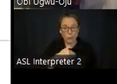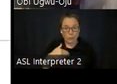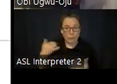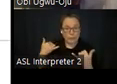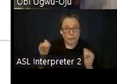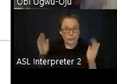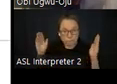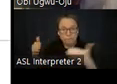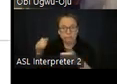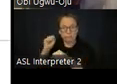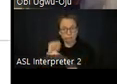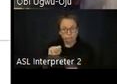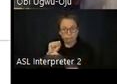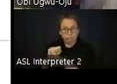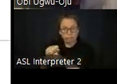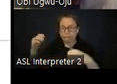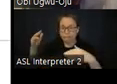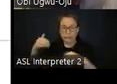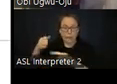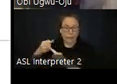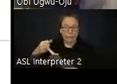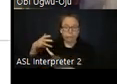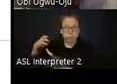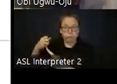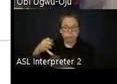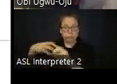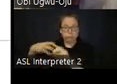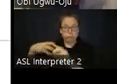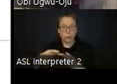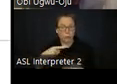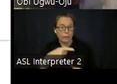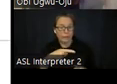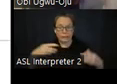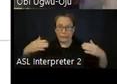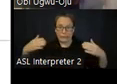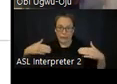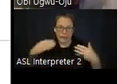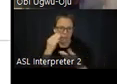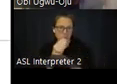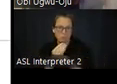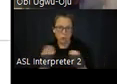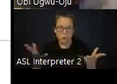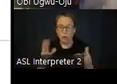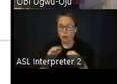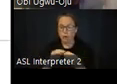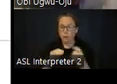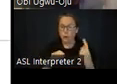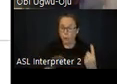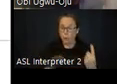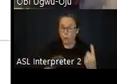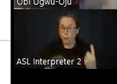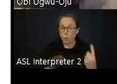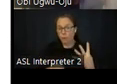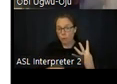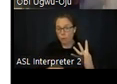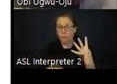members are working on it or have worked on it. It just hasn't been incorporated into this document yet. So that might be helpful to know that number one, number four, and number five, we